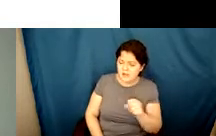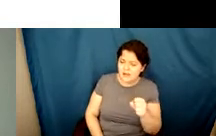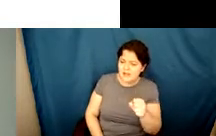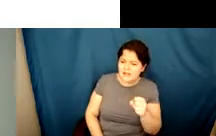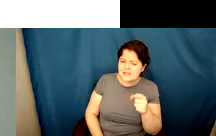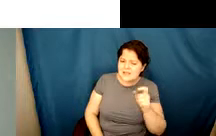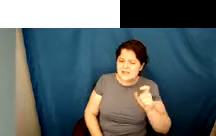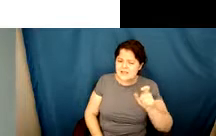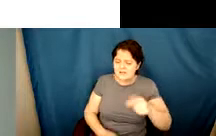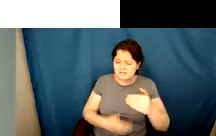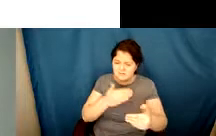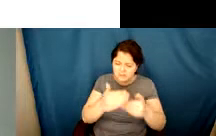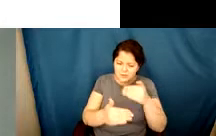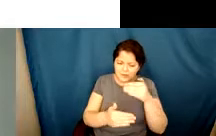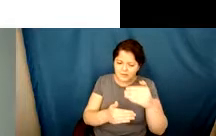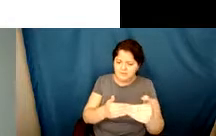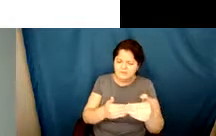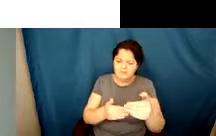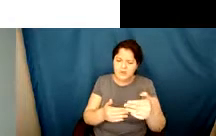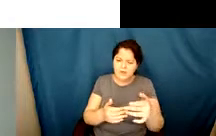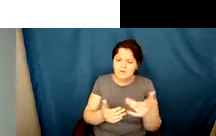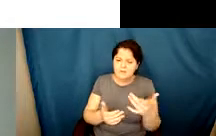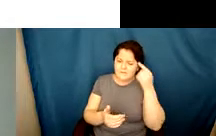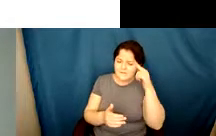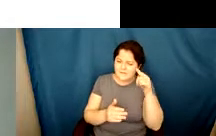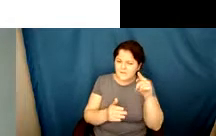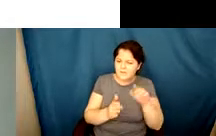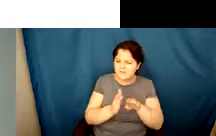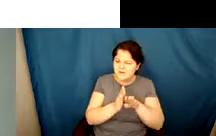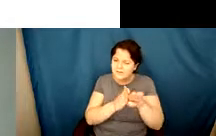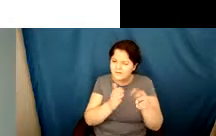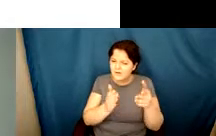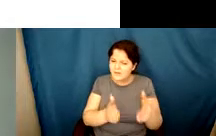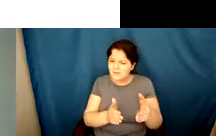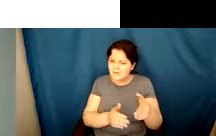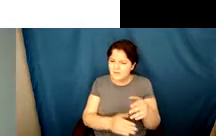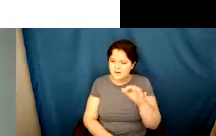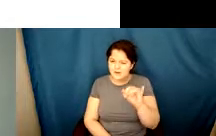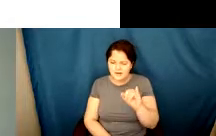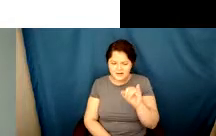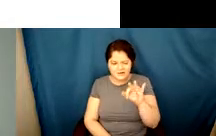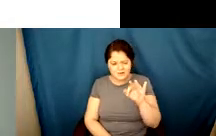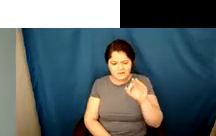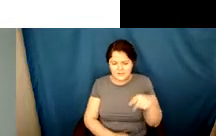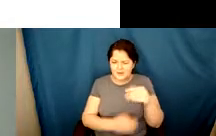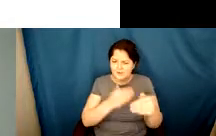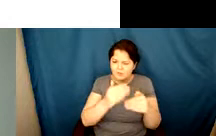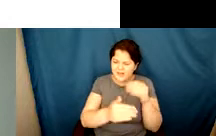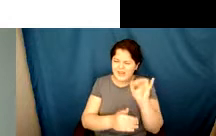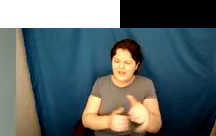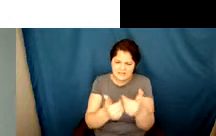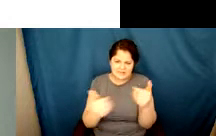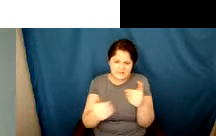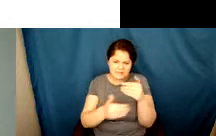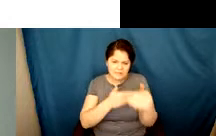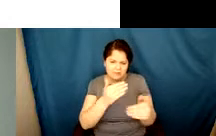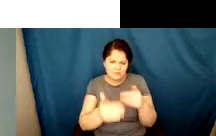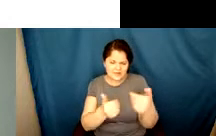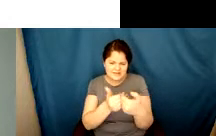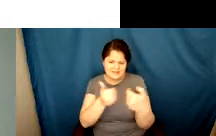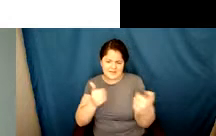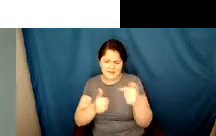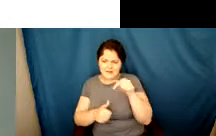of a solicitation process for developers, and an RFP process, and that's kind of a separate process from the design